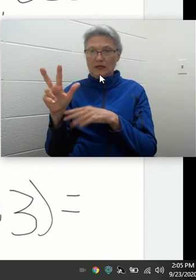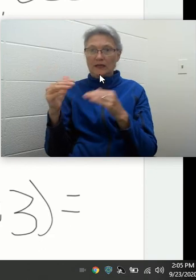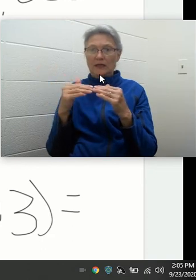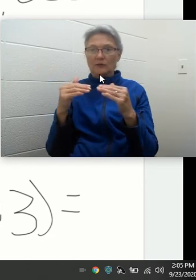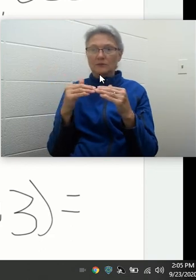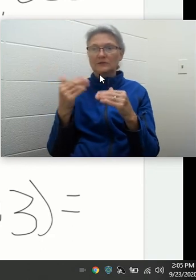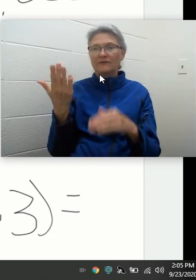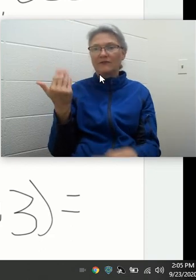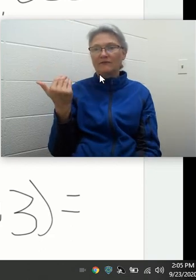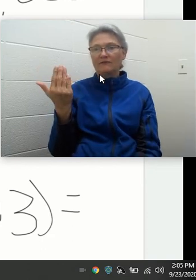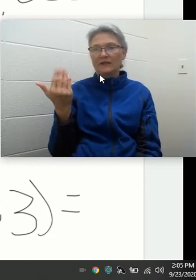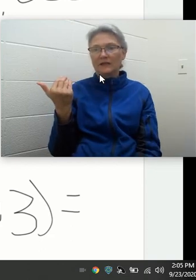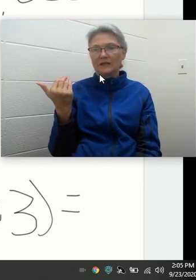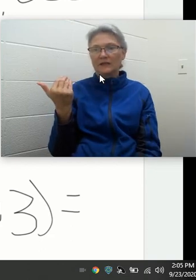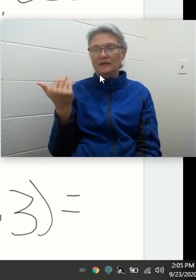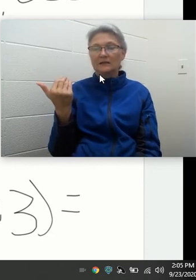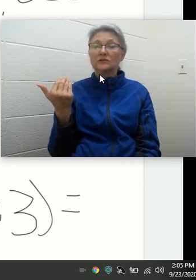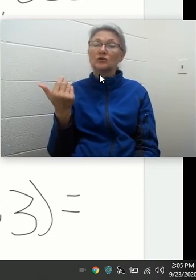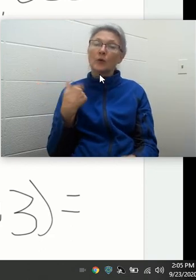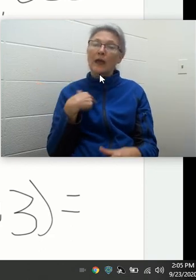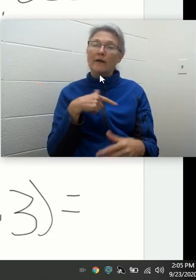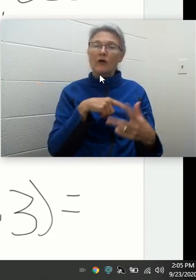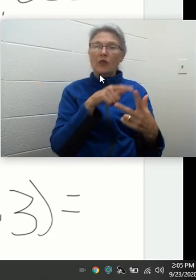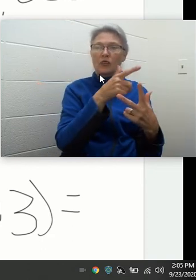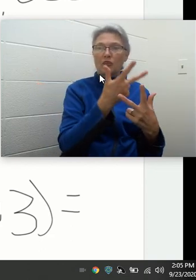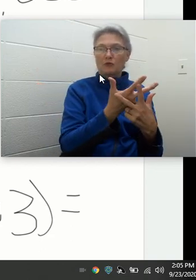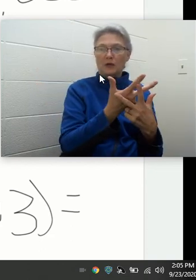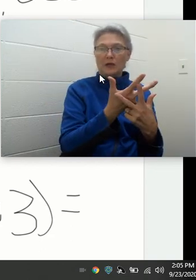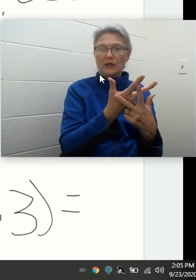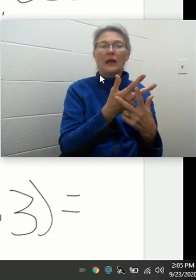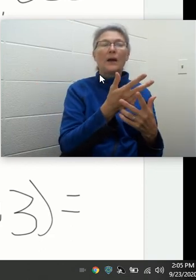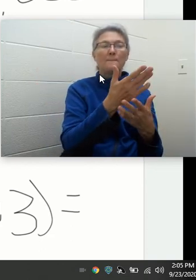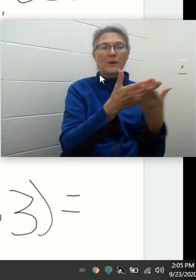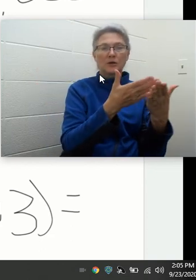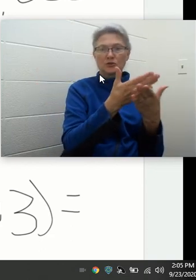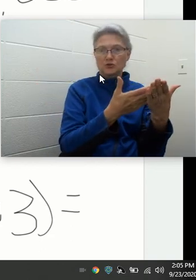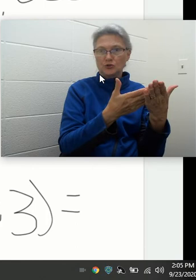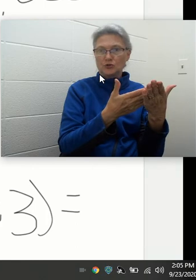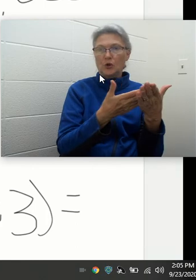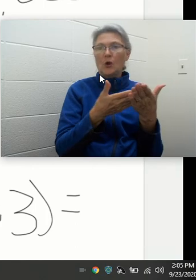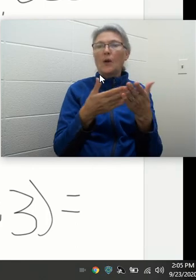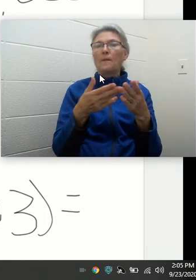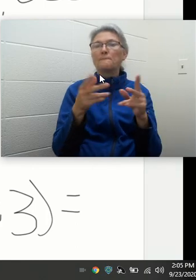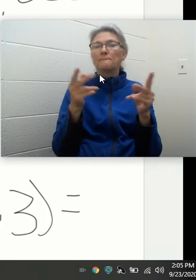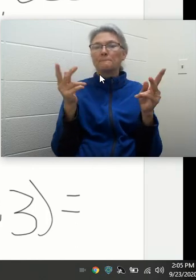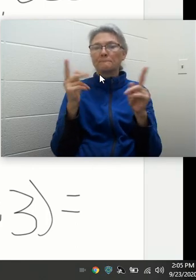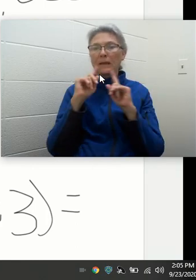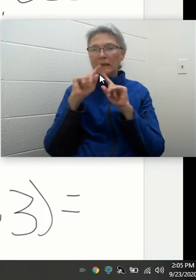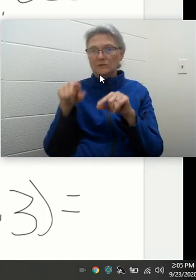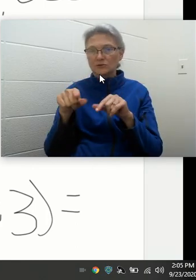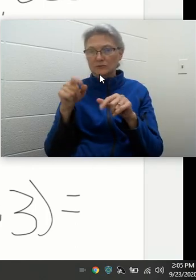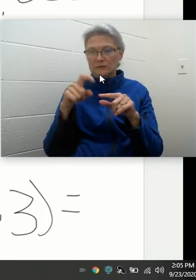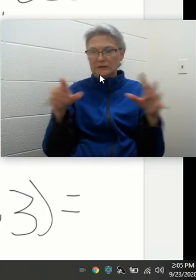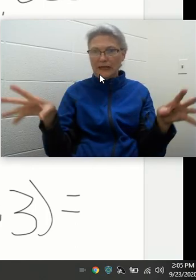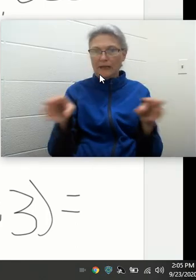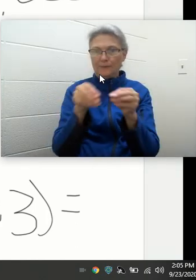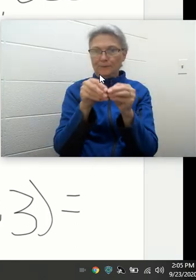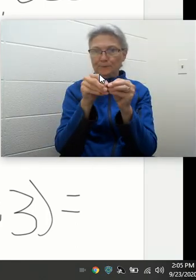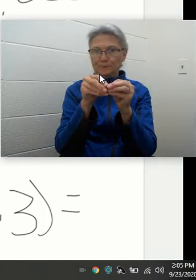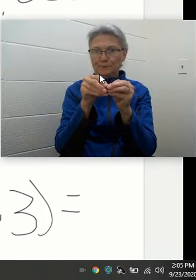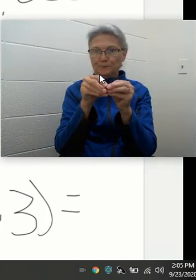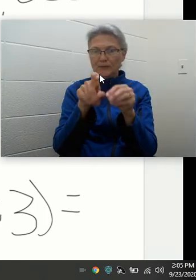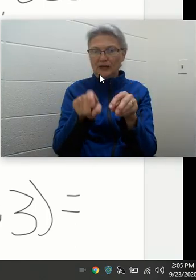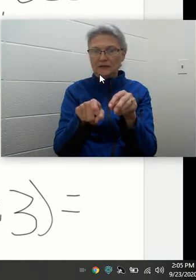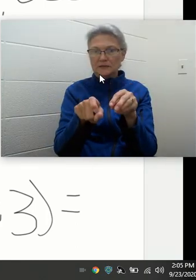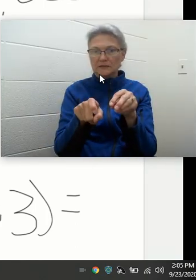15. So essentially, we've got 3 partial products that we now need to add up. So I'm actually